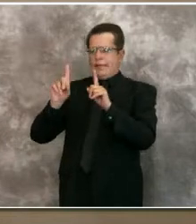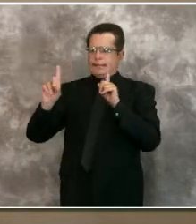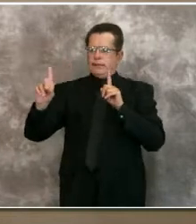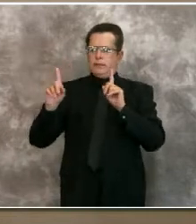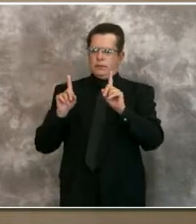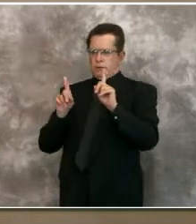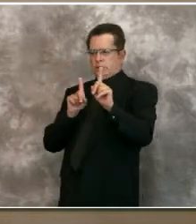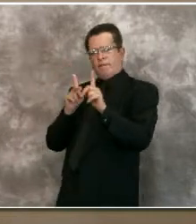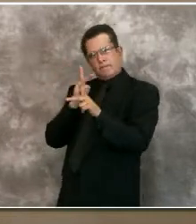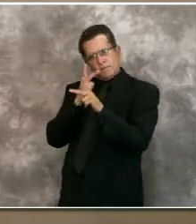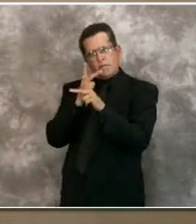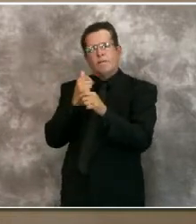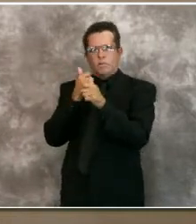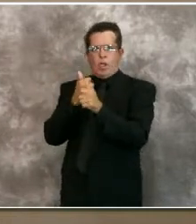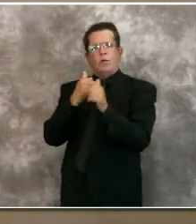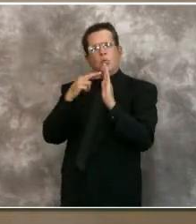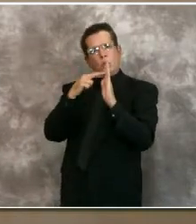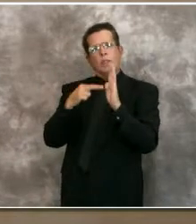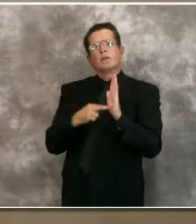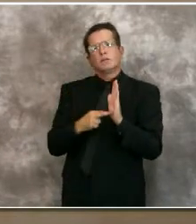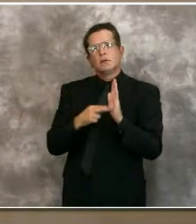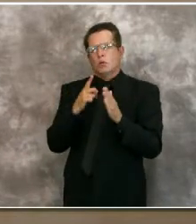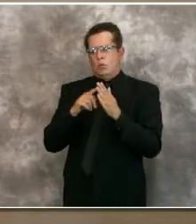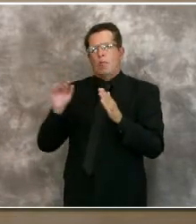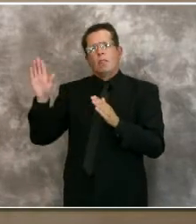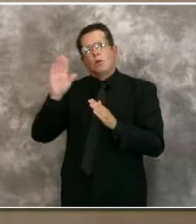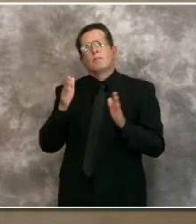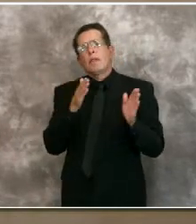distancing strategies and also